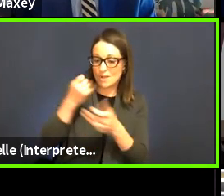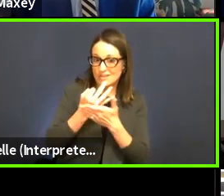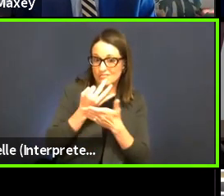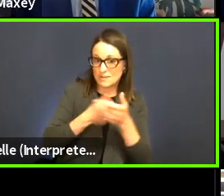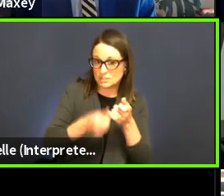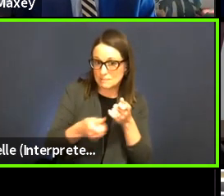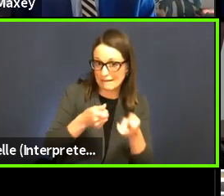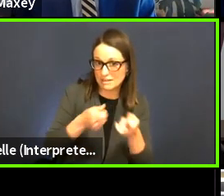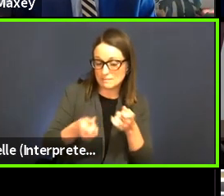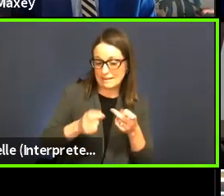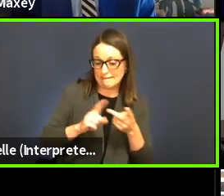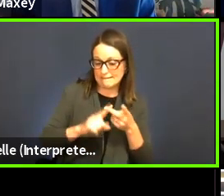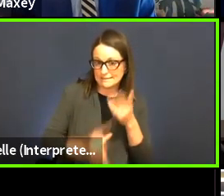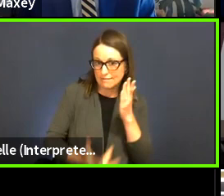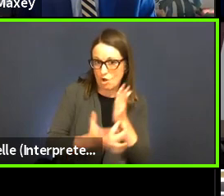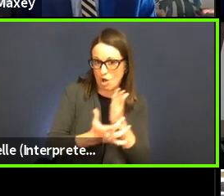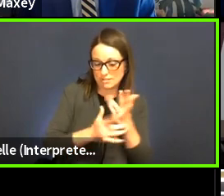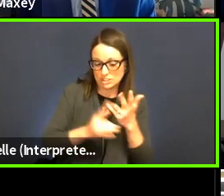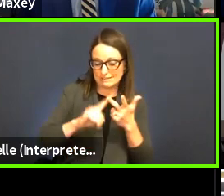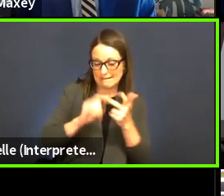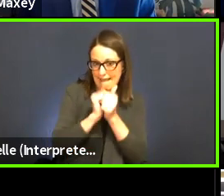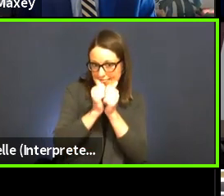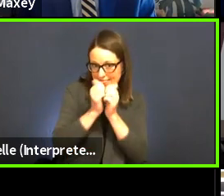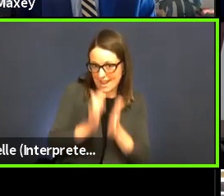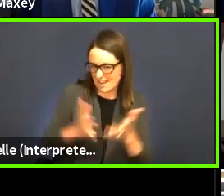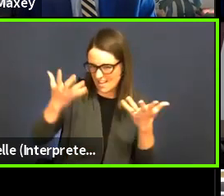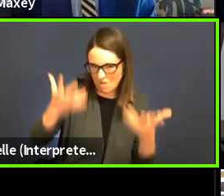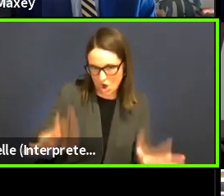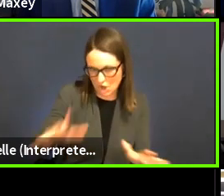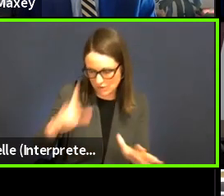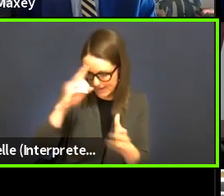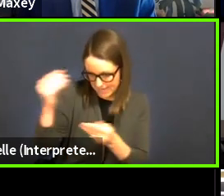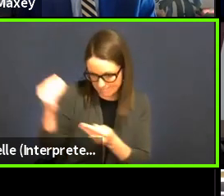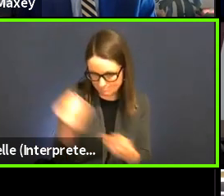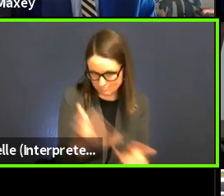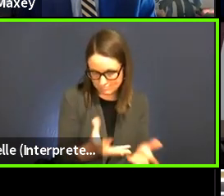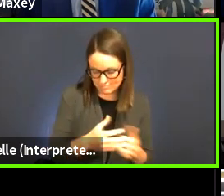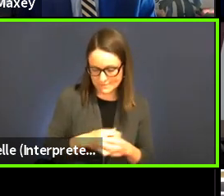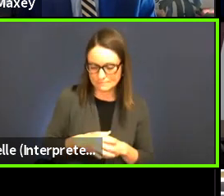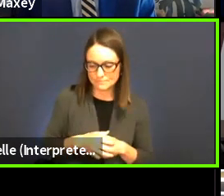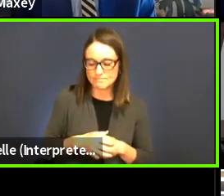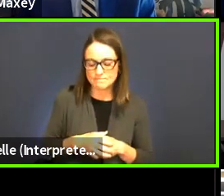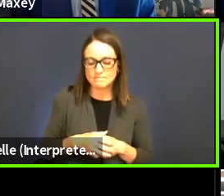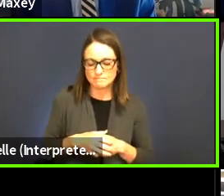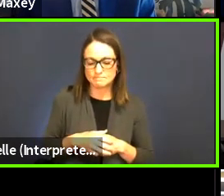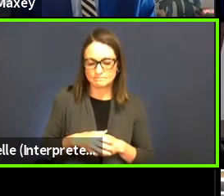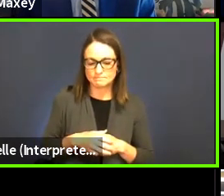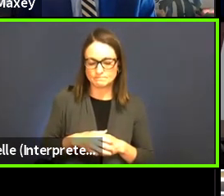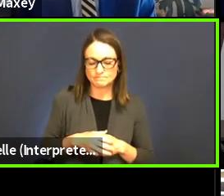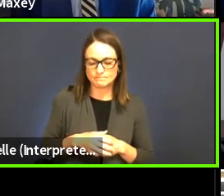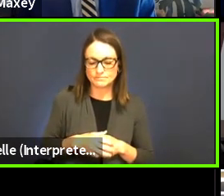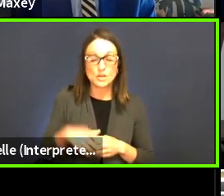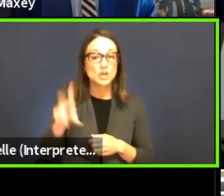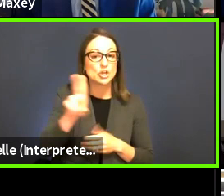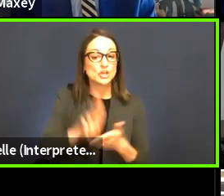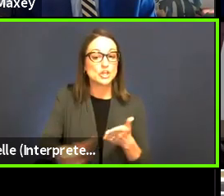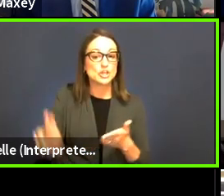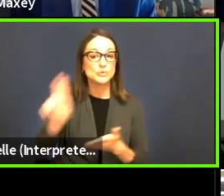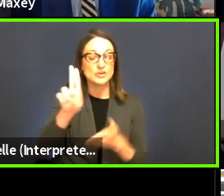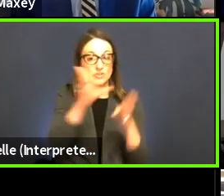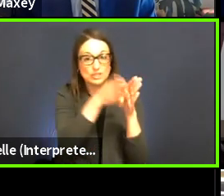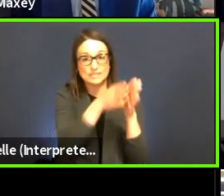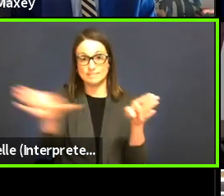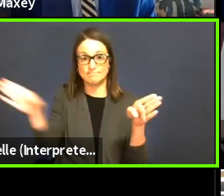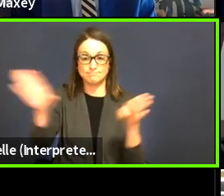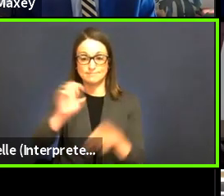technology and athletics. And this Tuesday, advancement will be presenting. The university-wide savings subcommittee